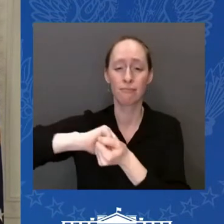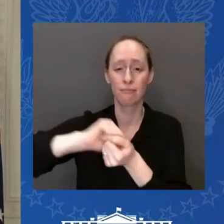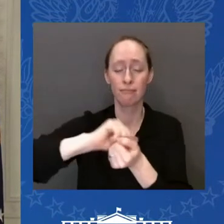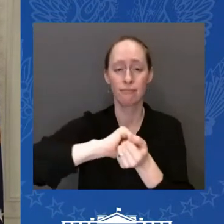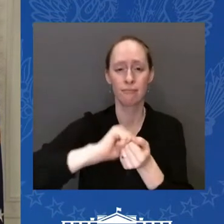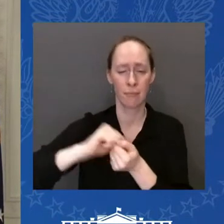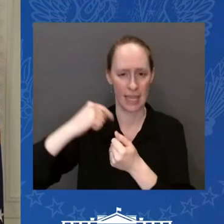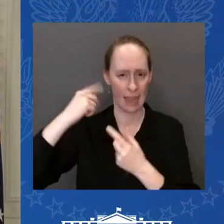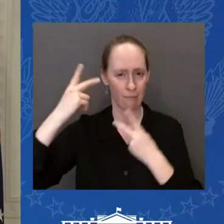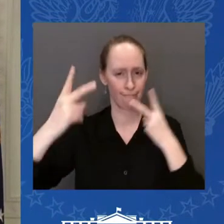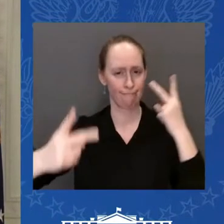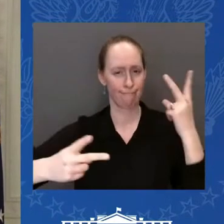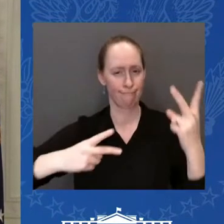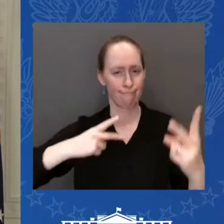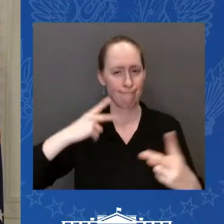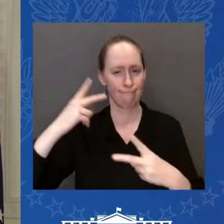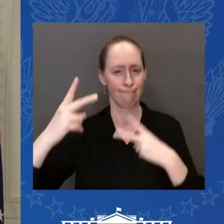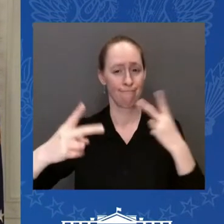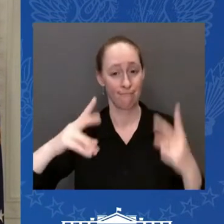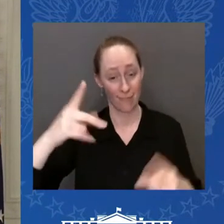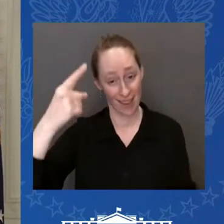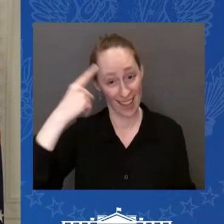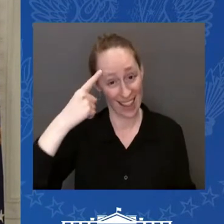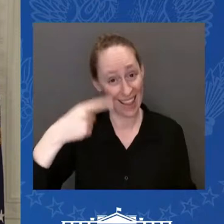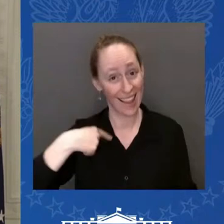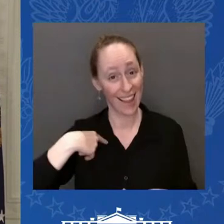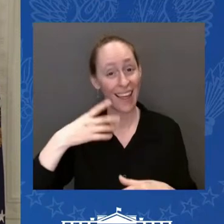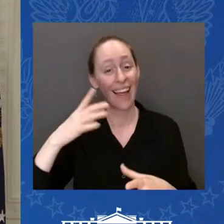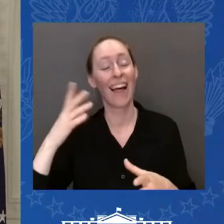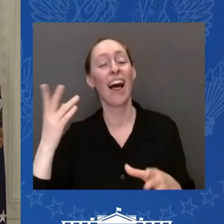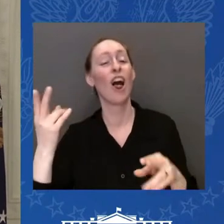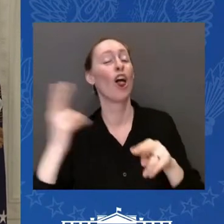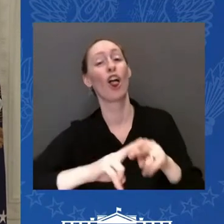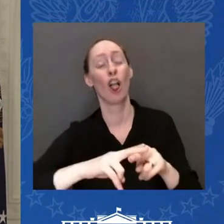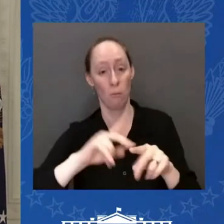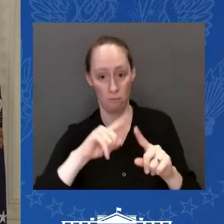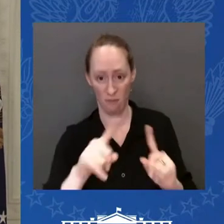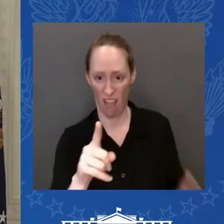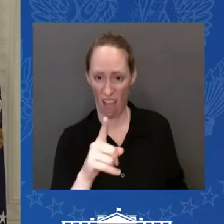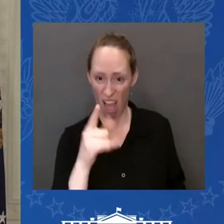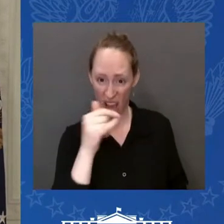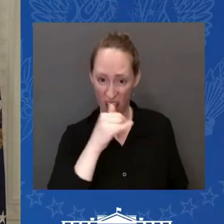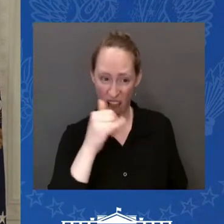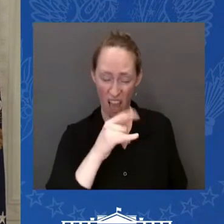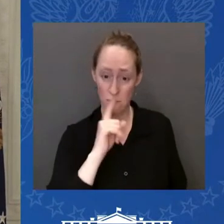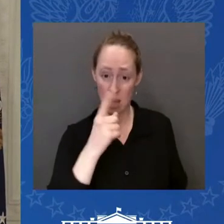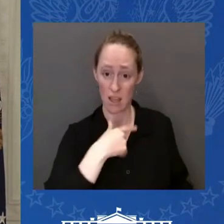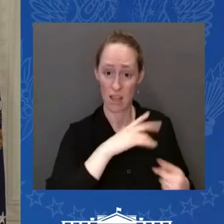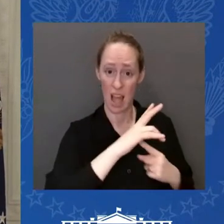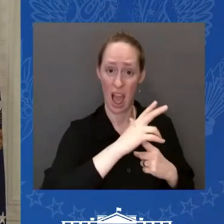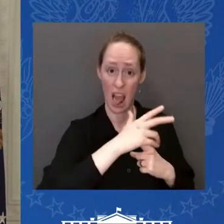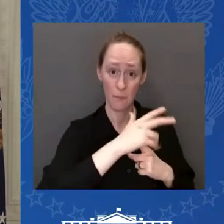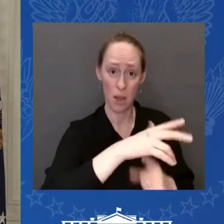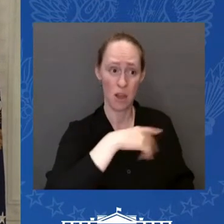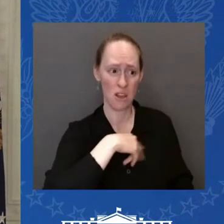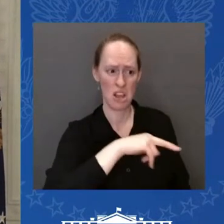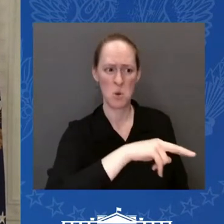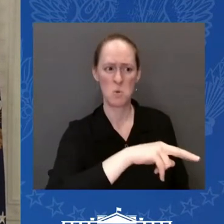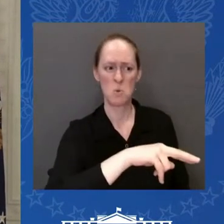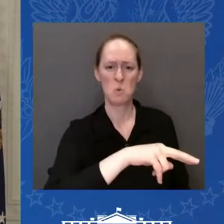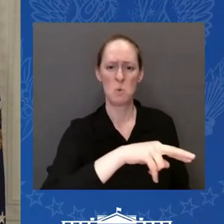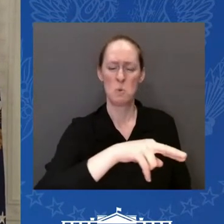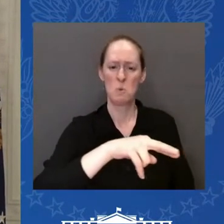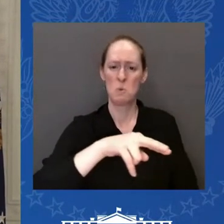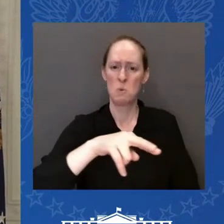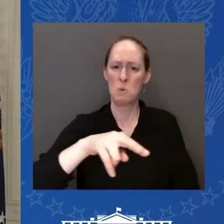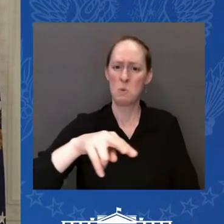rides, because I went over this. I think it was the fifth one in the state, traveling the state. More